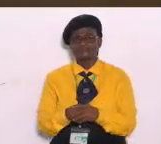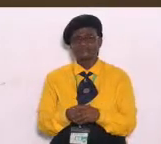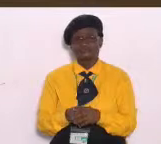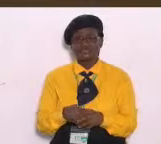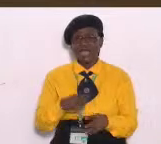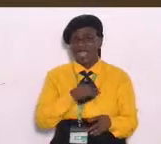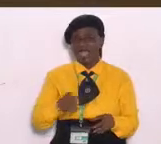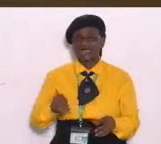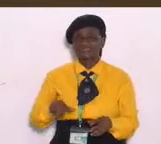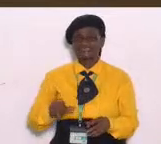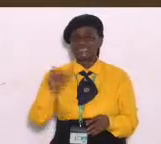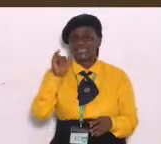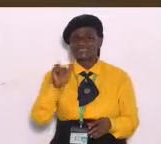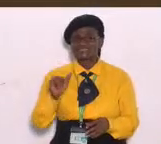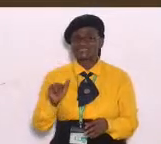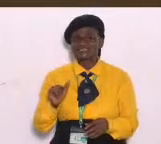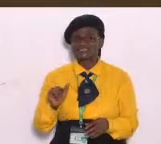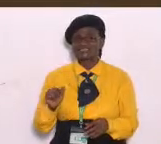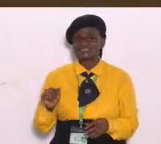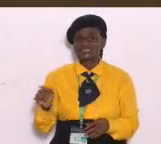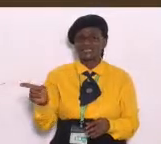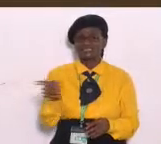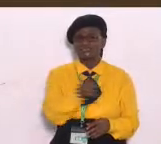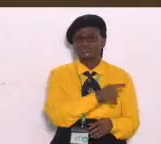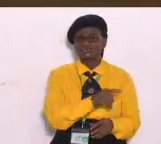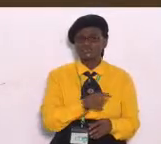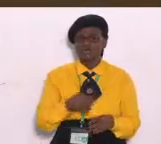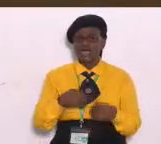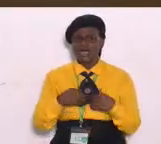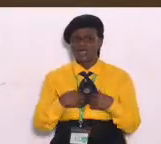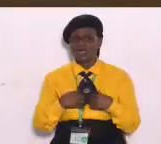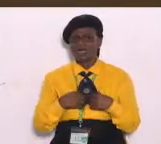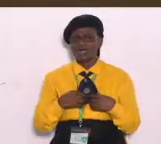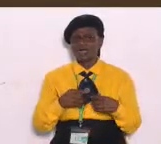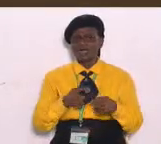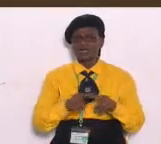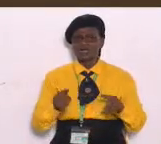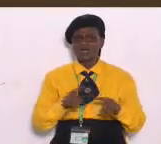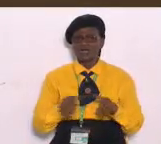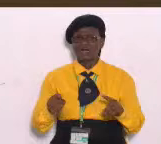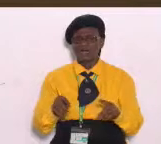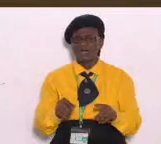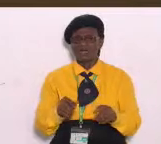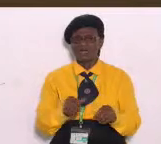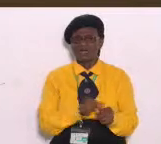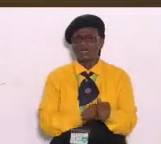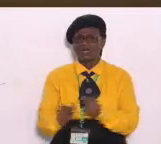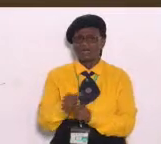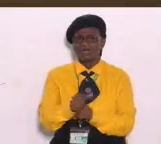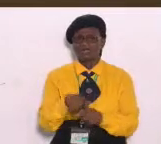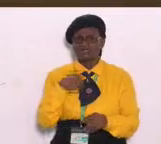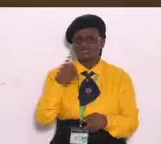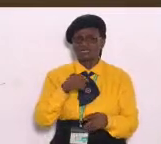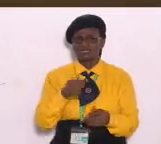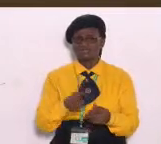And yet you have relatives who are heading straight for hell.